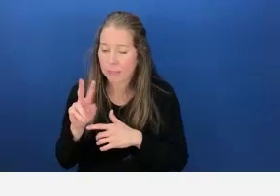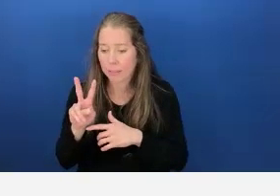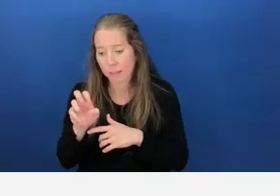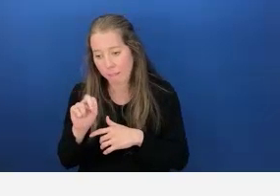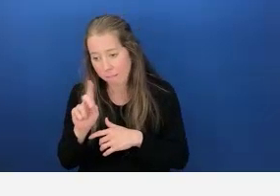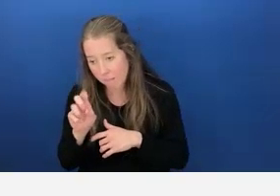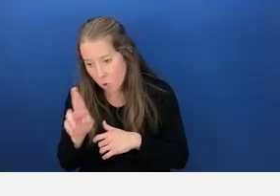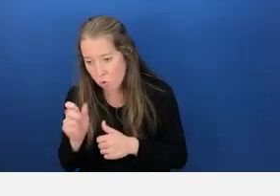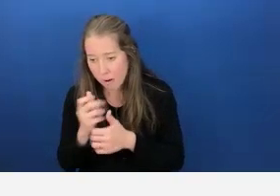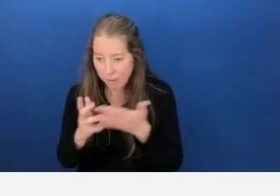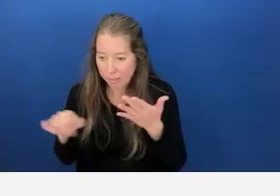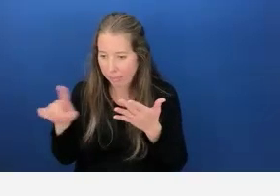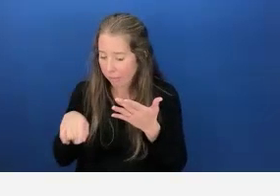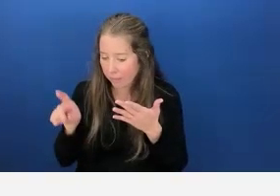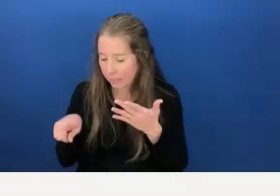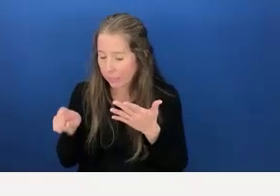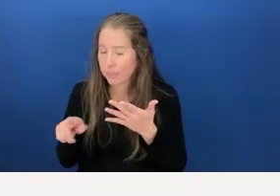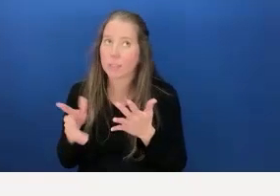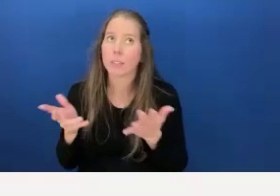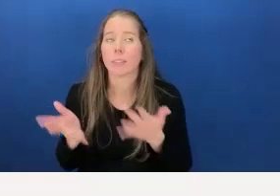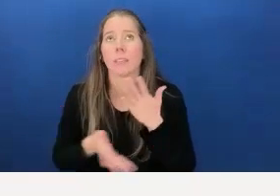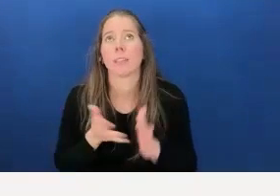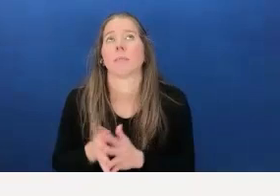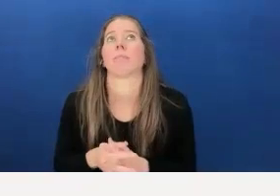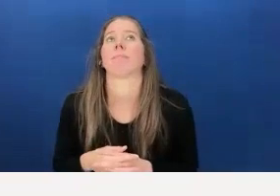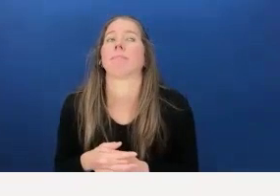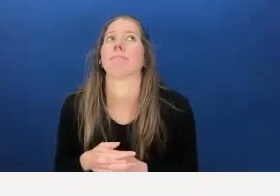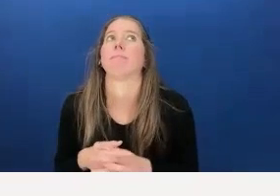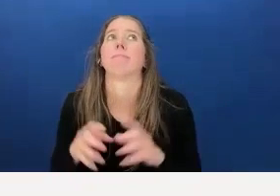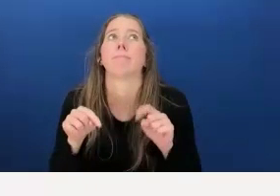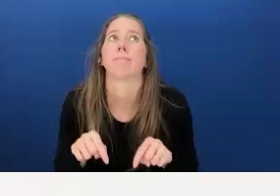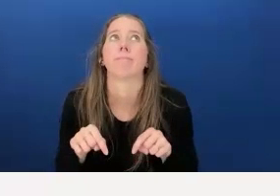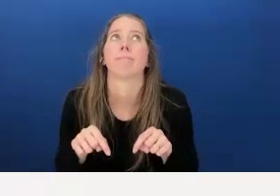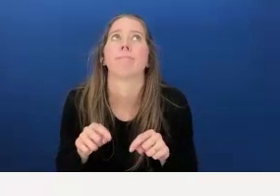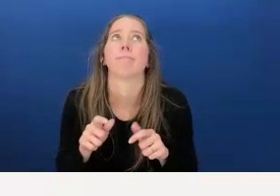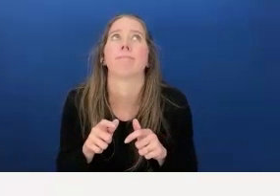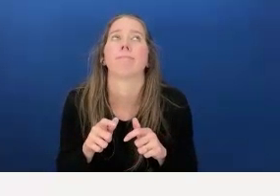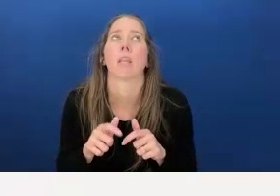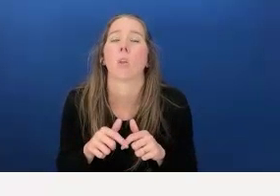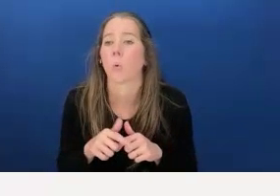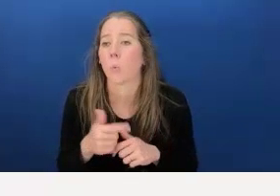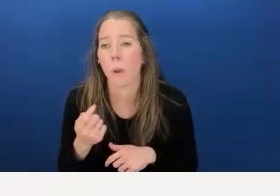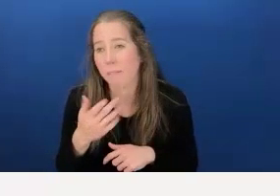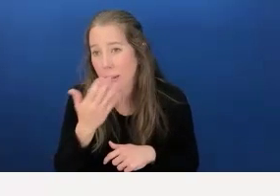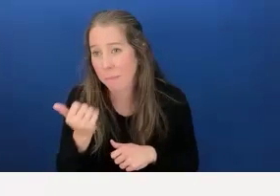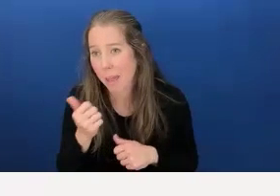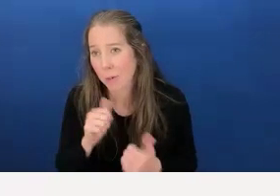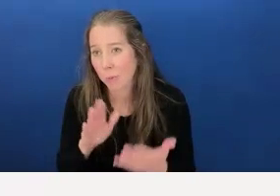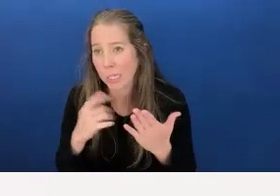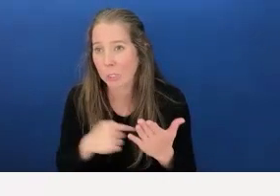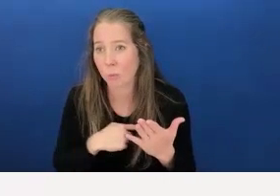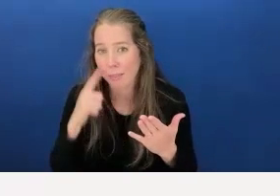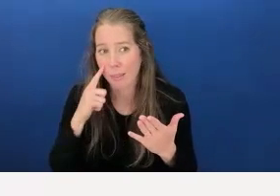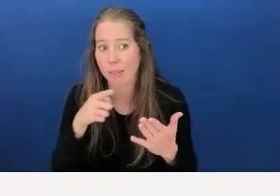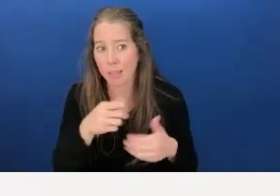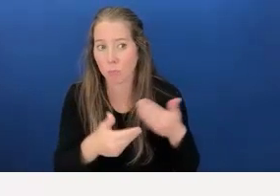like that. This was, I think, one of the better ways that we thought would simplify this